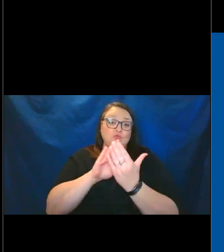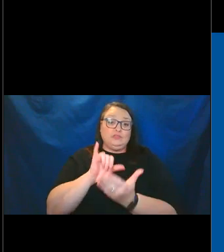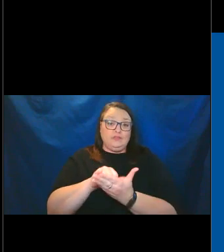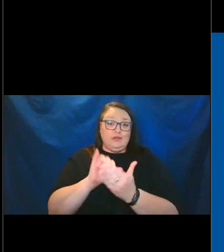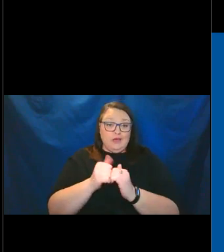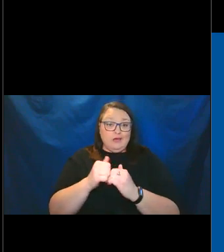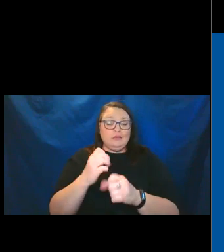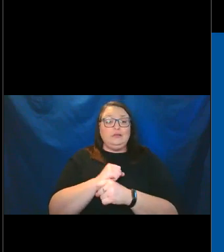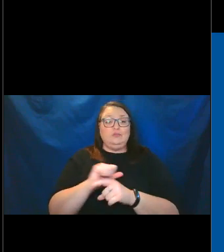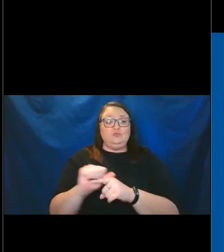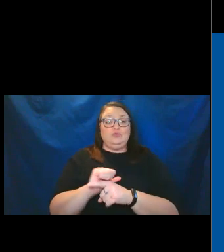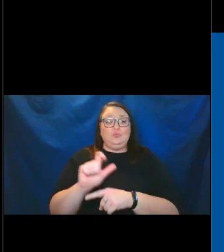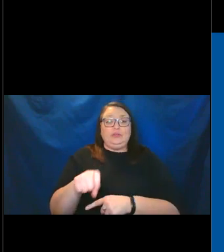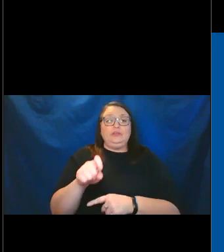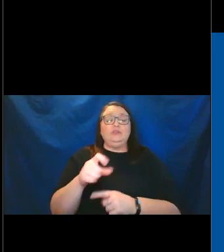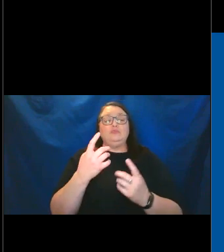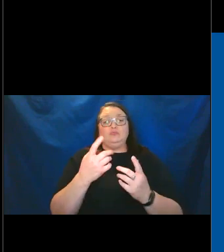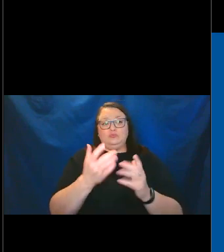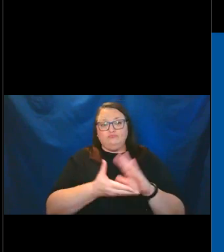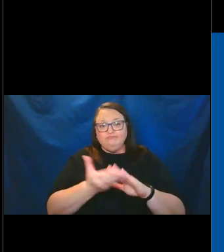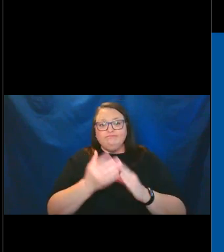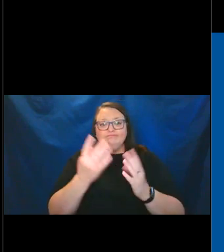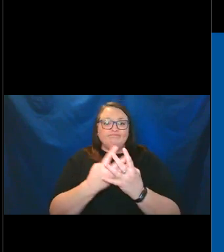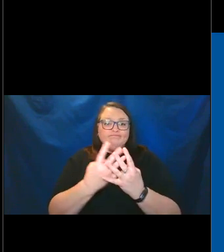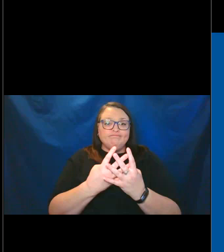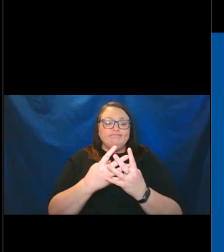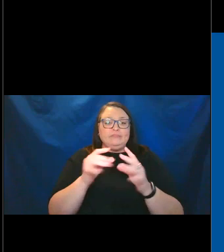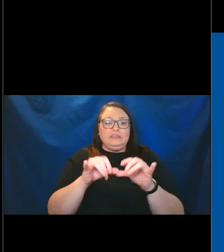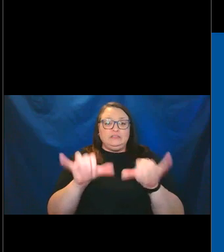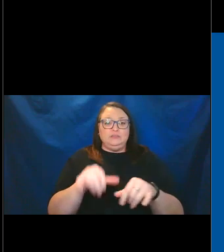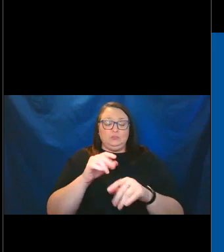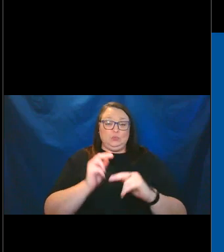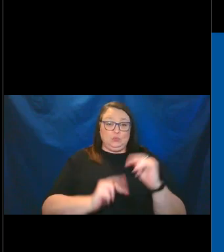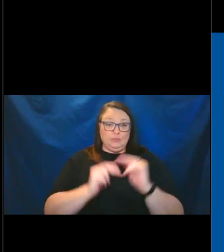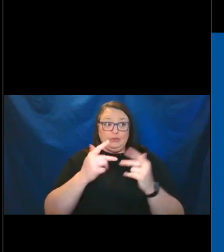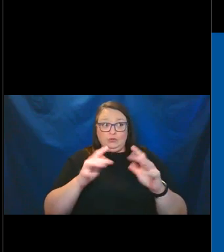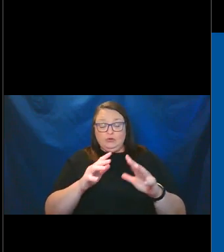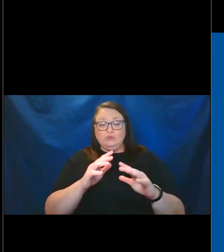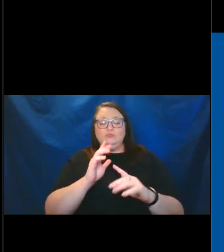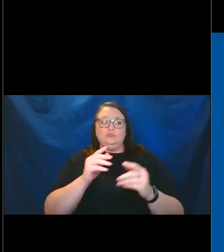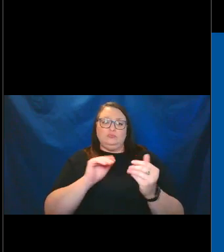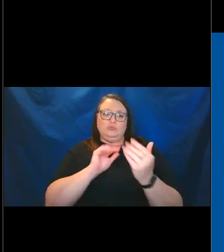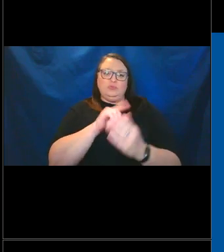need to run that filtration system that was built to address those Goody wells.